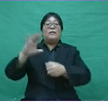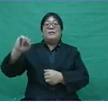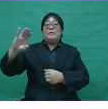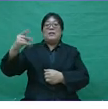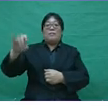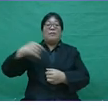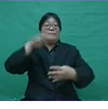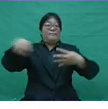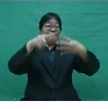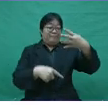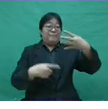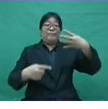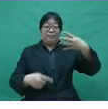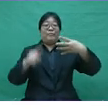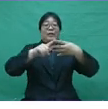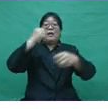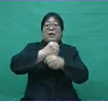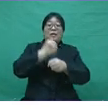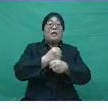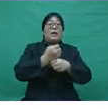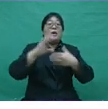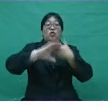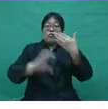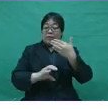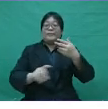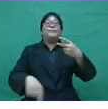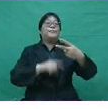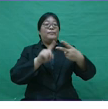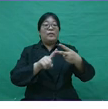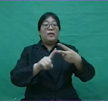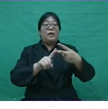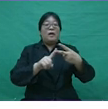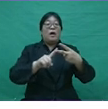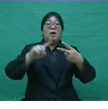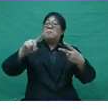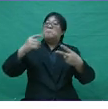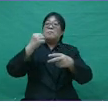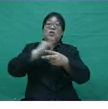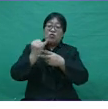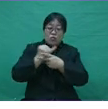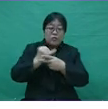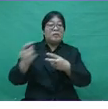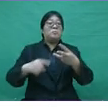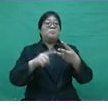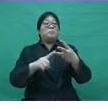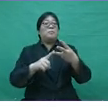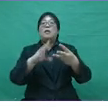schemes, which are the Employment Injury Scheme, the Invalidity Scheme, the Employment Insurance Scheme, and the